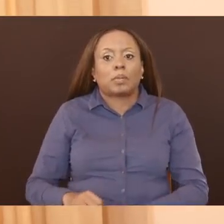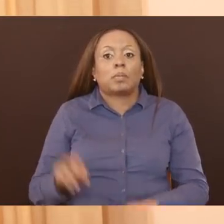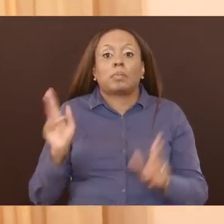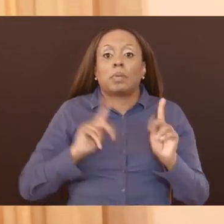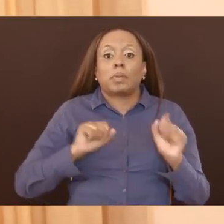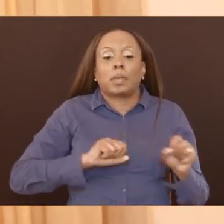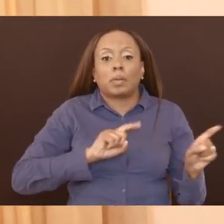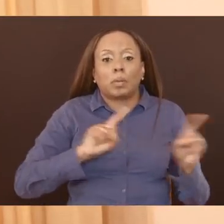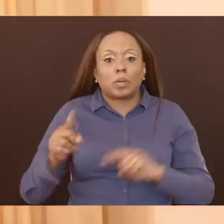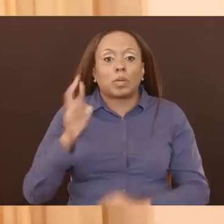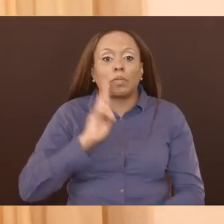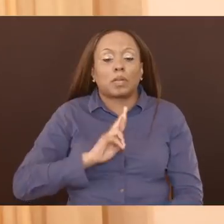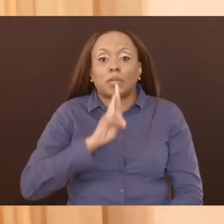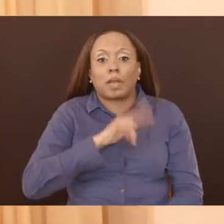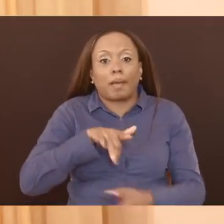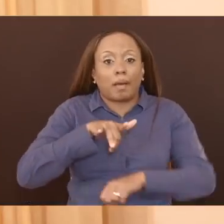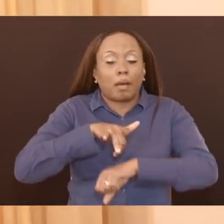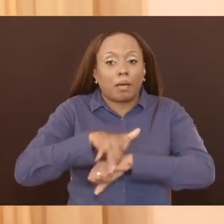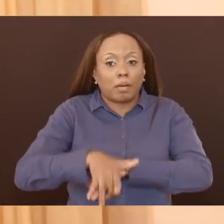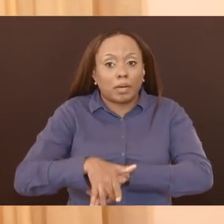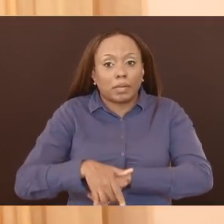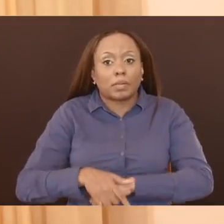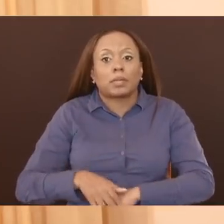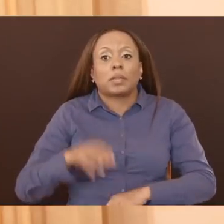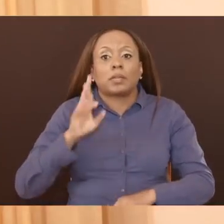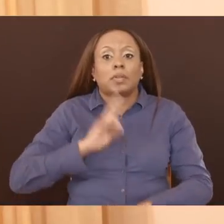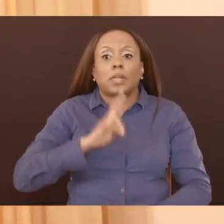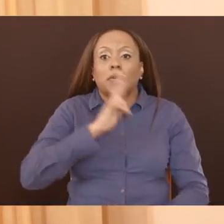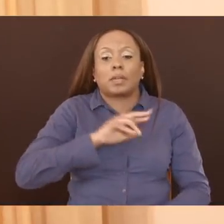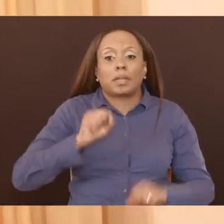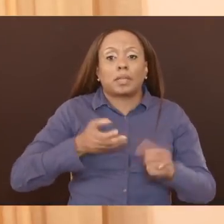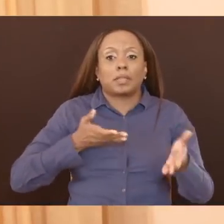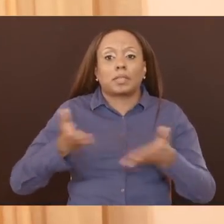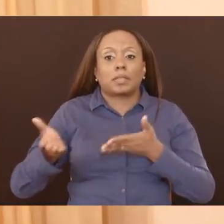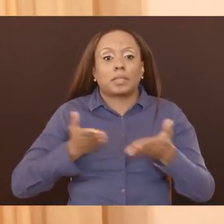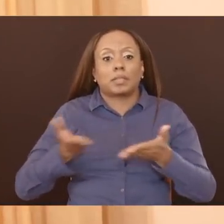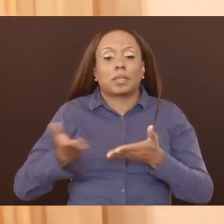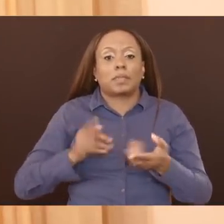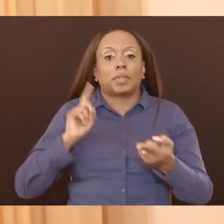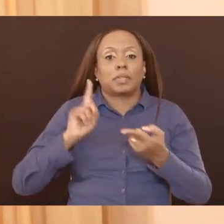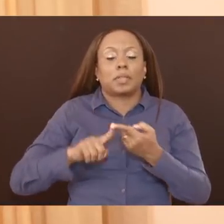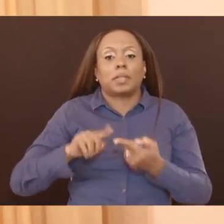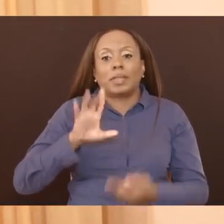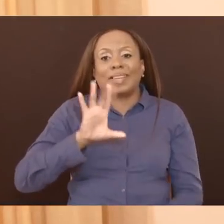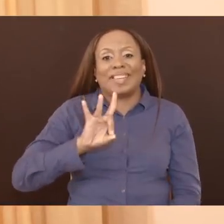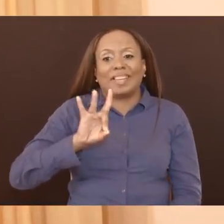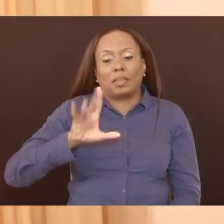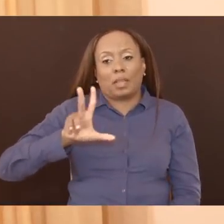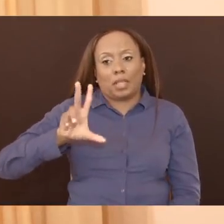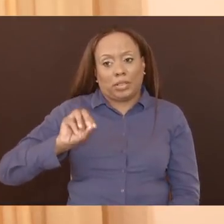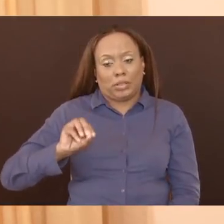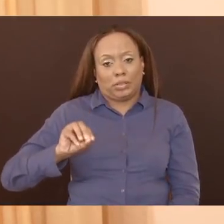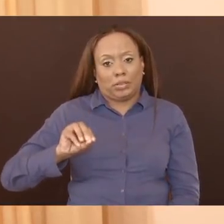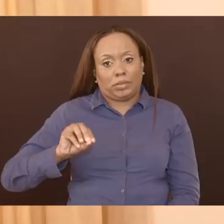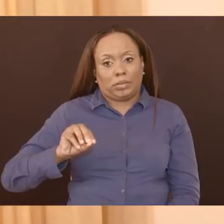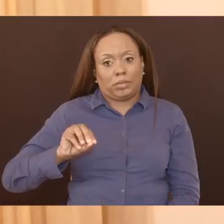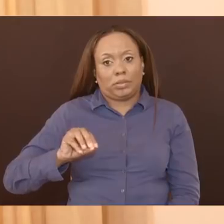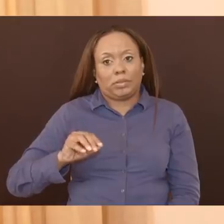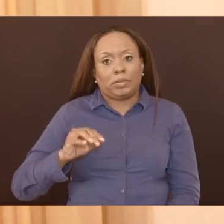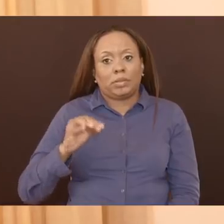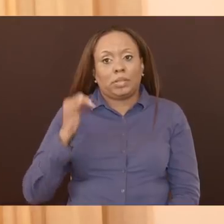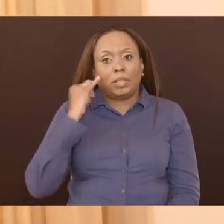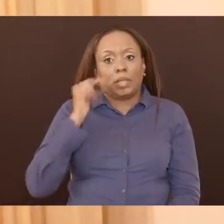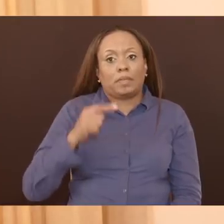suppers. The restaurants can stay and serve up until about 8:30. For those who live a half hour